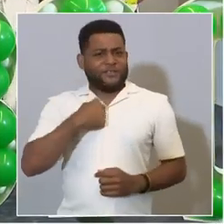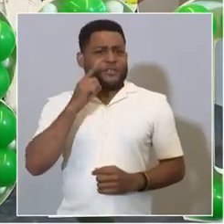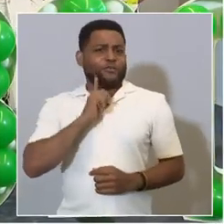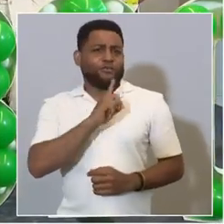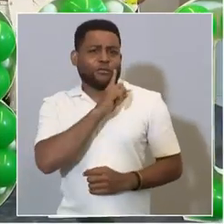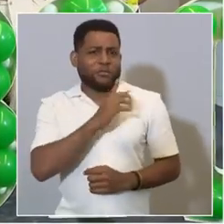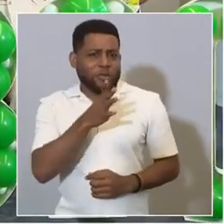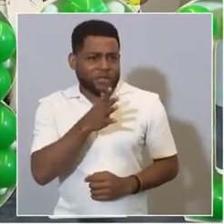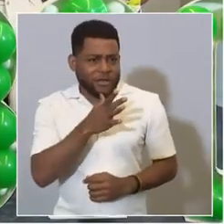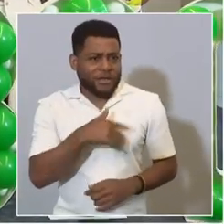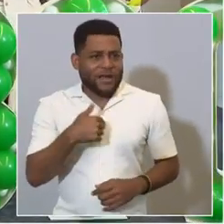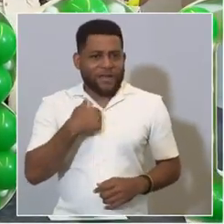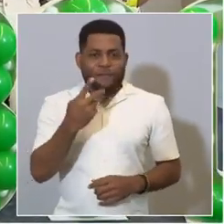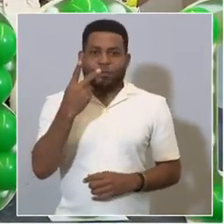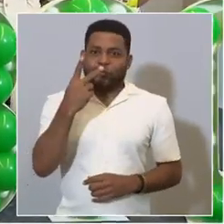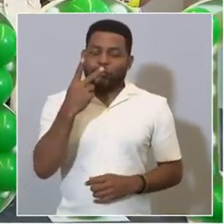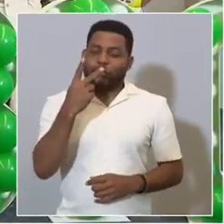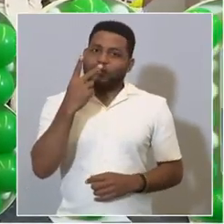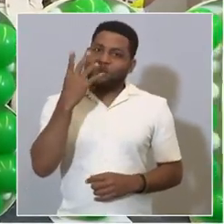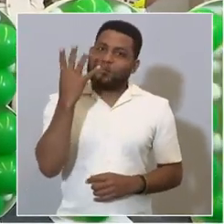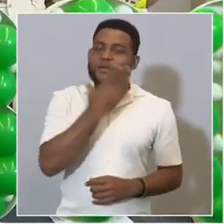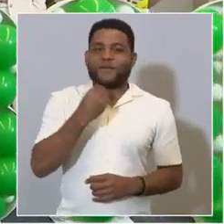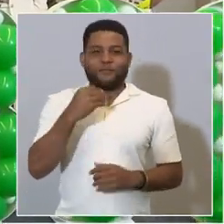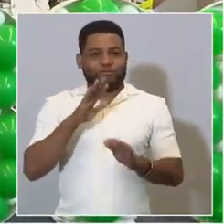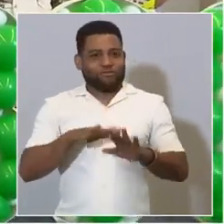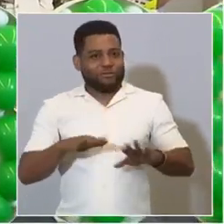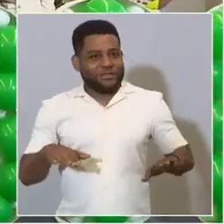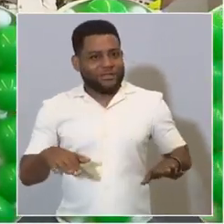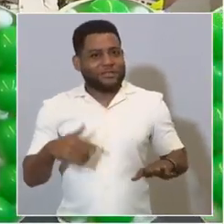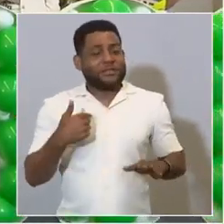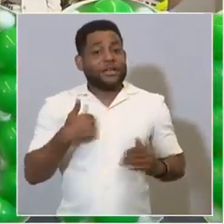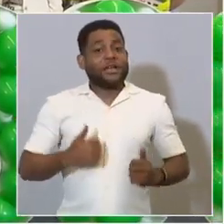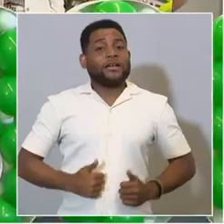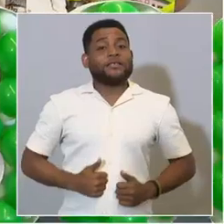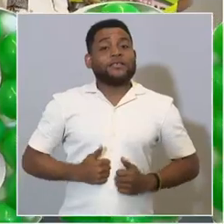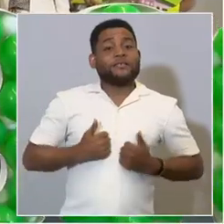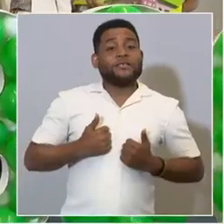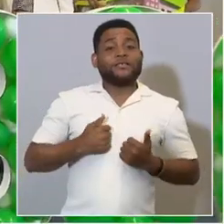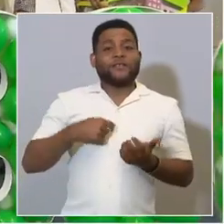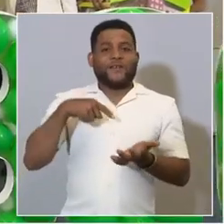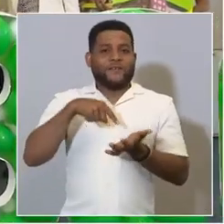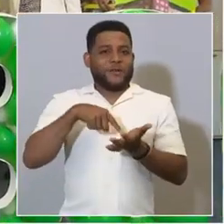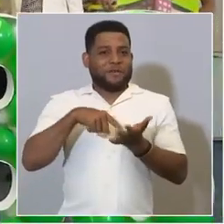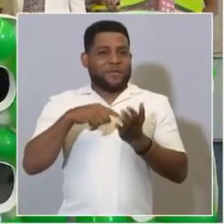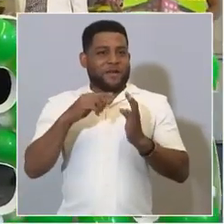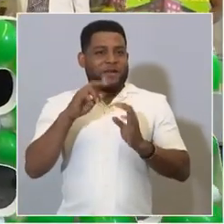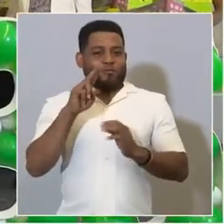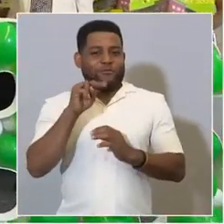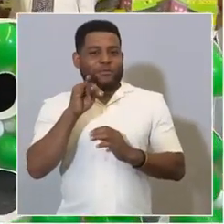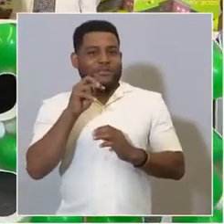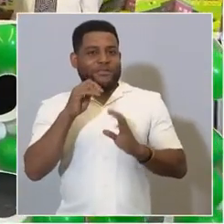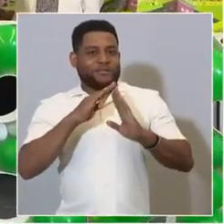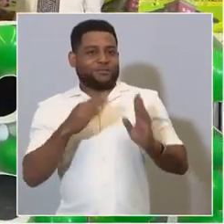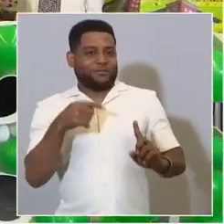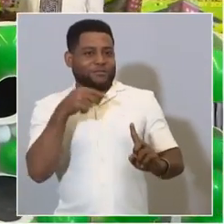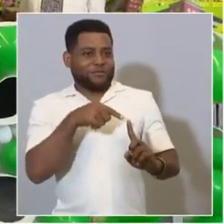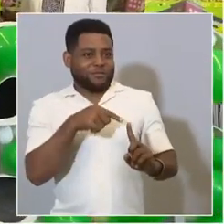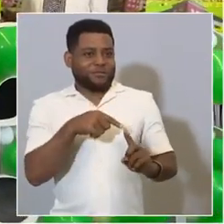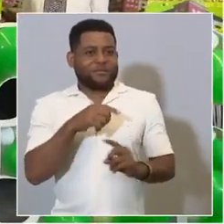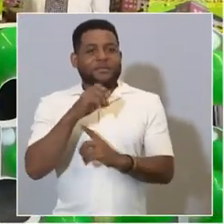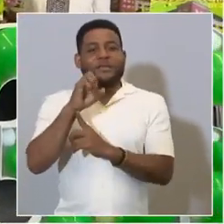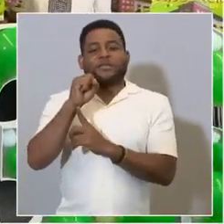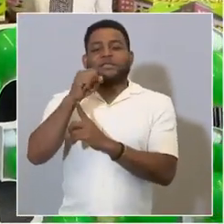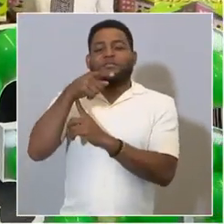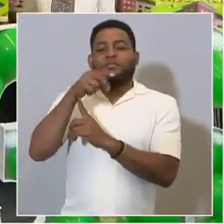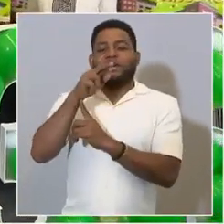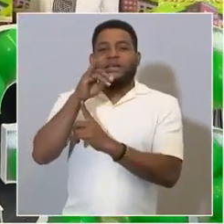I currently live in an affordable unit at Spring Flats in Ward 4. From 2020 to 2022, at